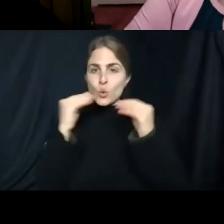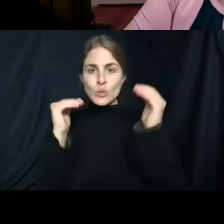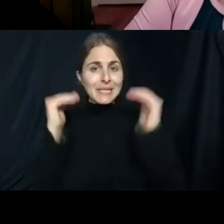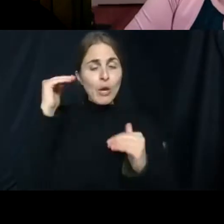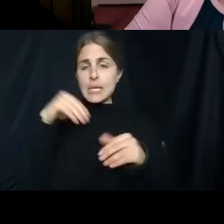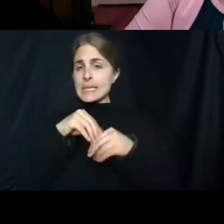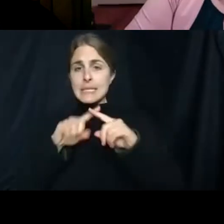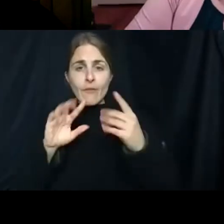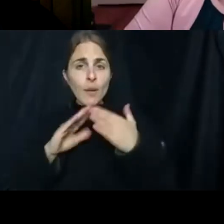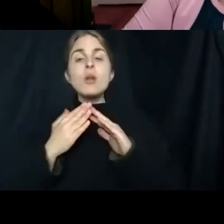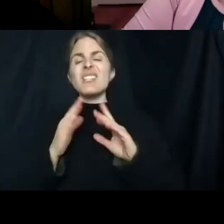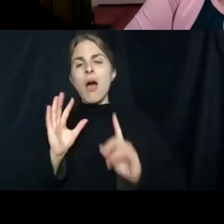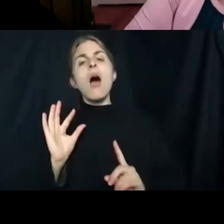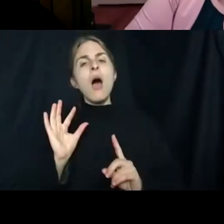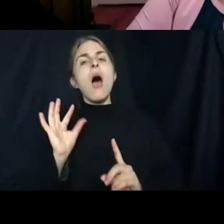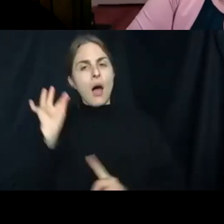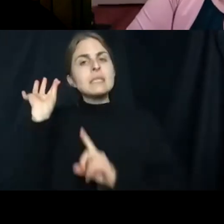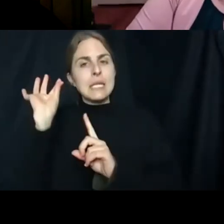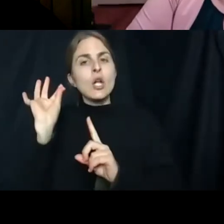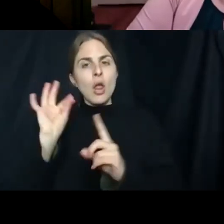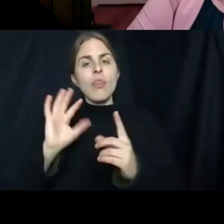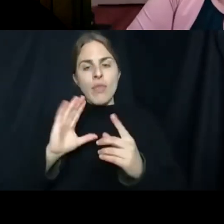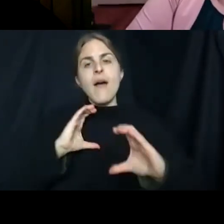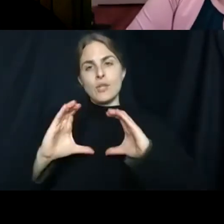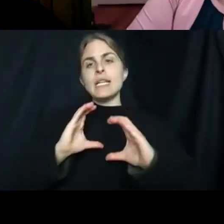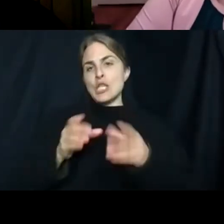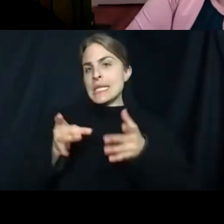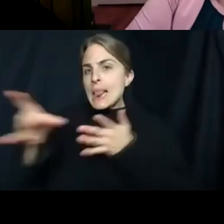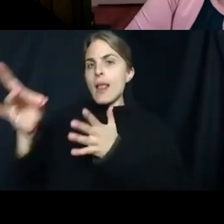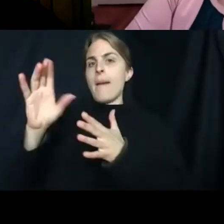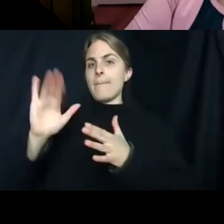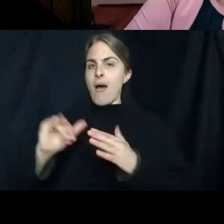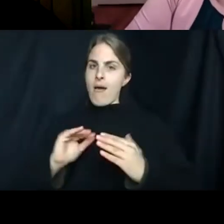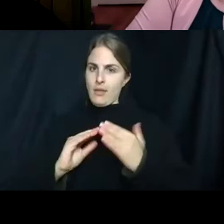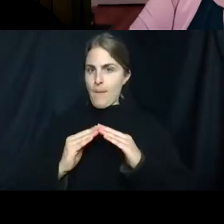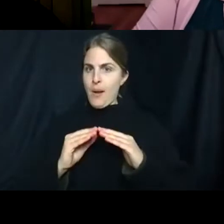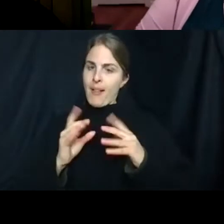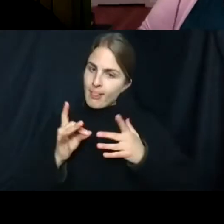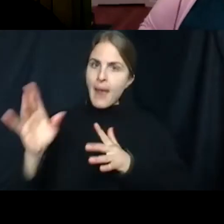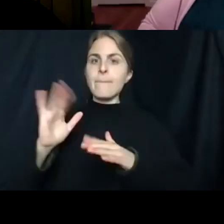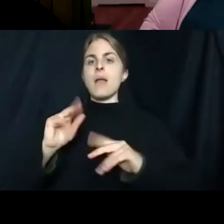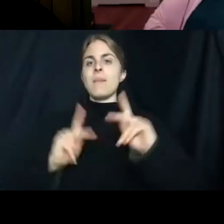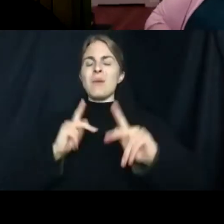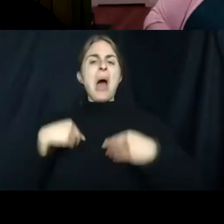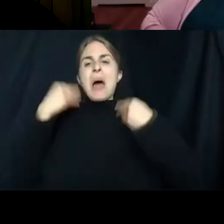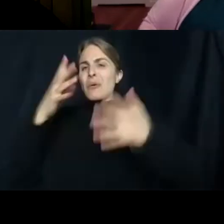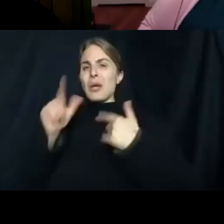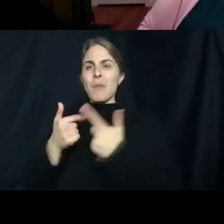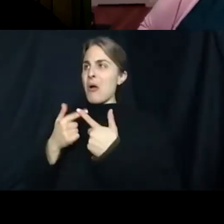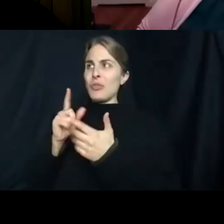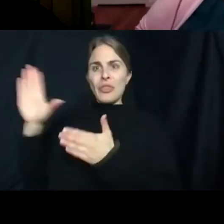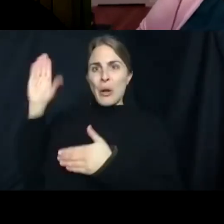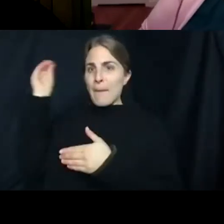communities, unless that conversation is community led. I also don't have any interest in hearing what these groups have to say unless they